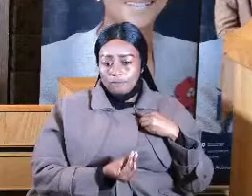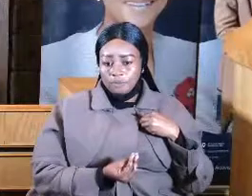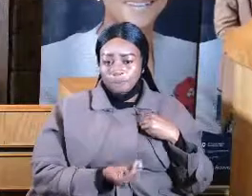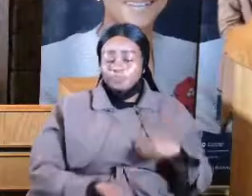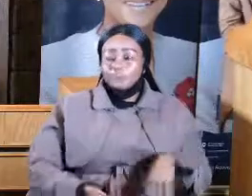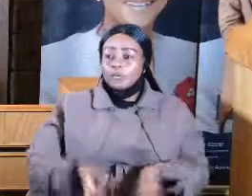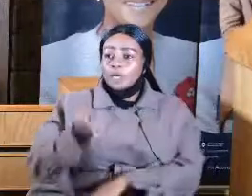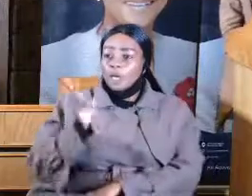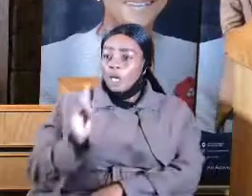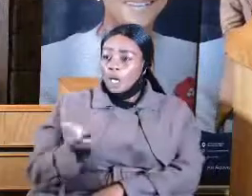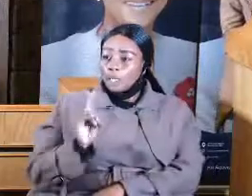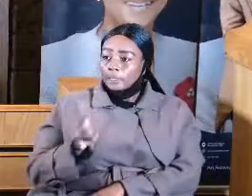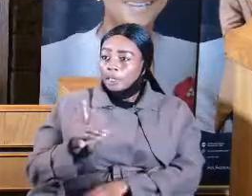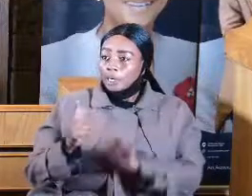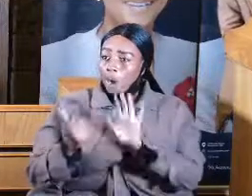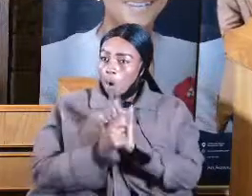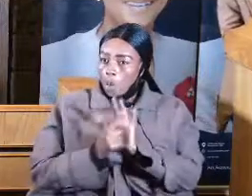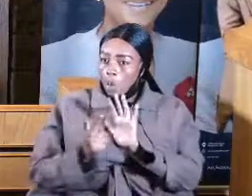Also, lawmakers.